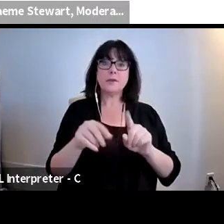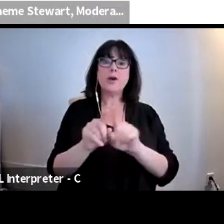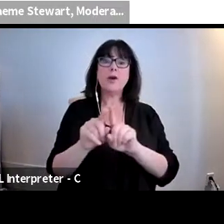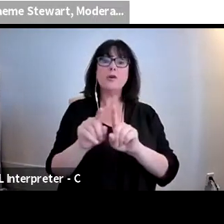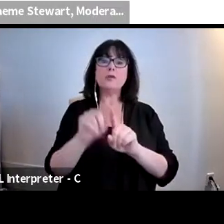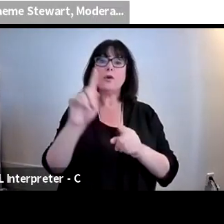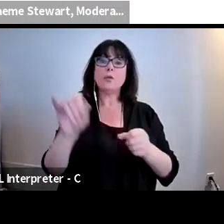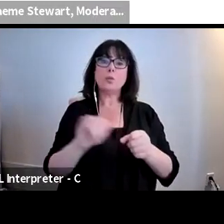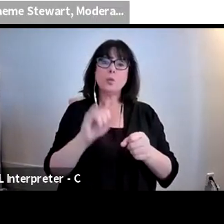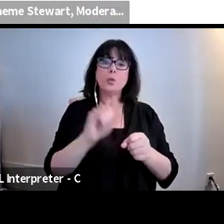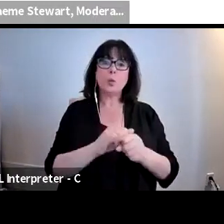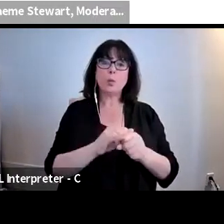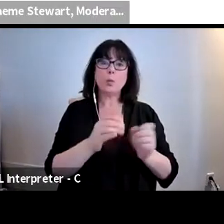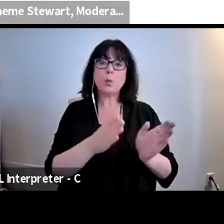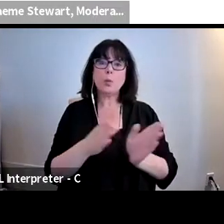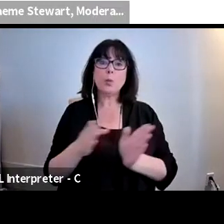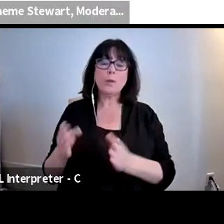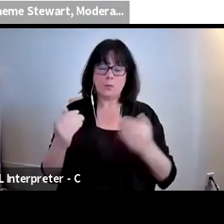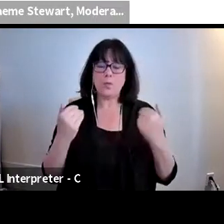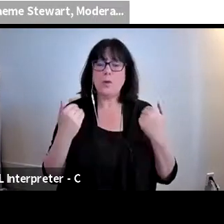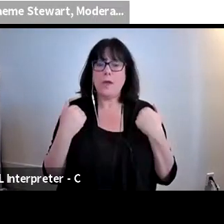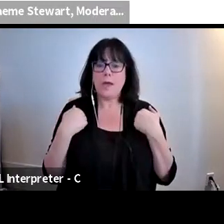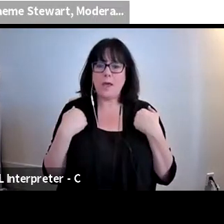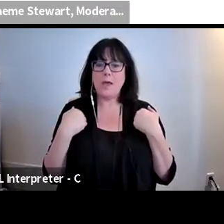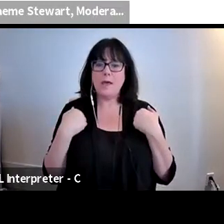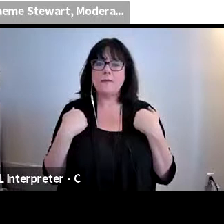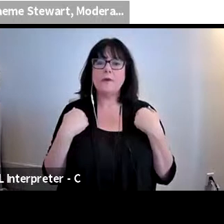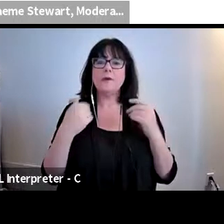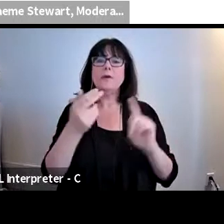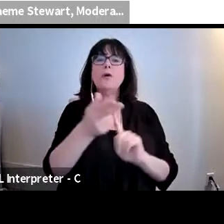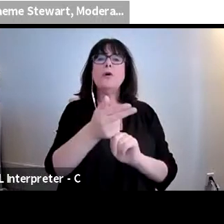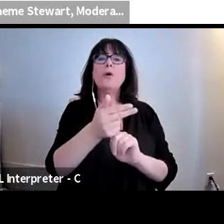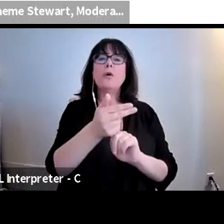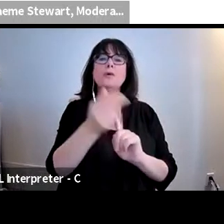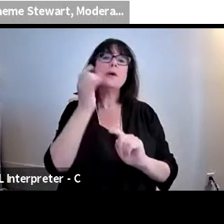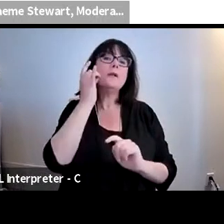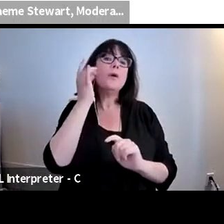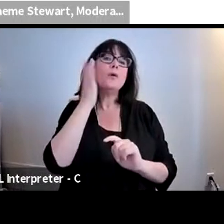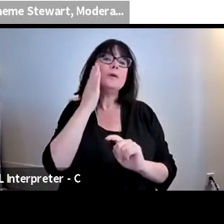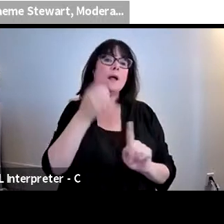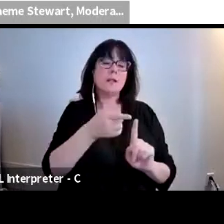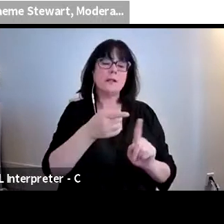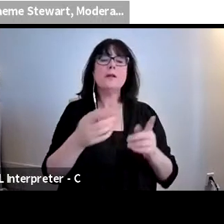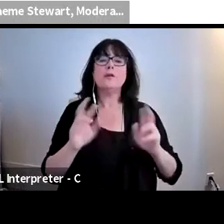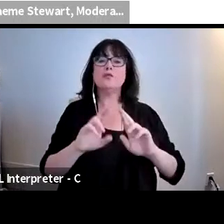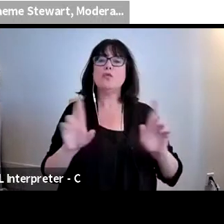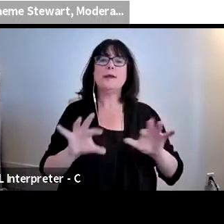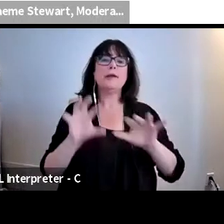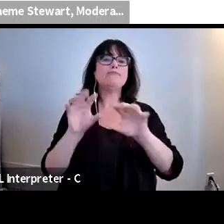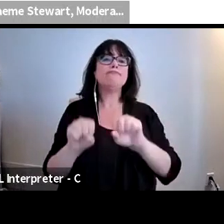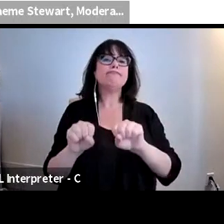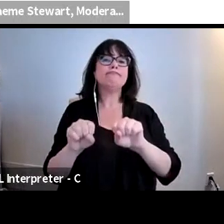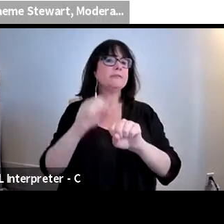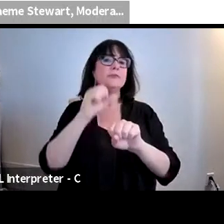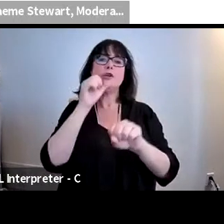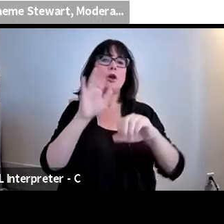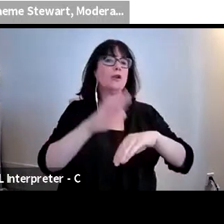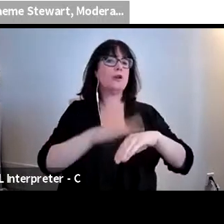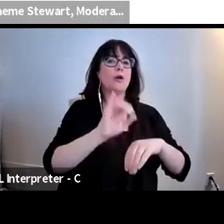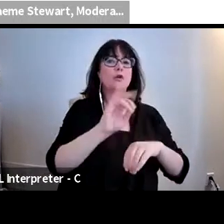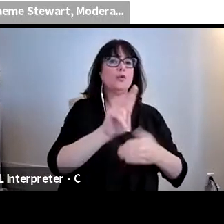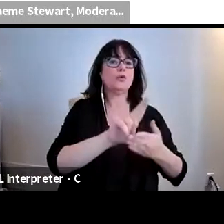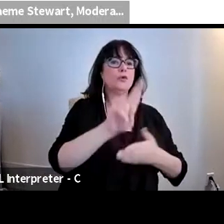facilities, hotel spaces that we have rented off campus, because all of our international